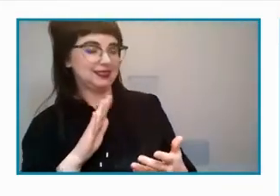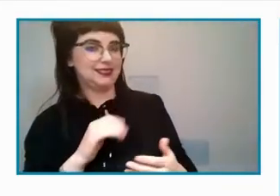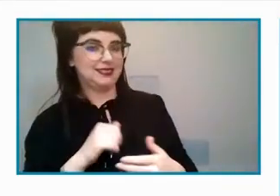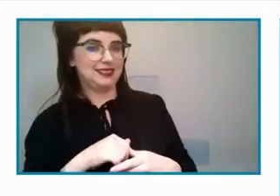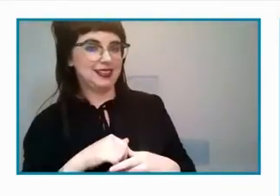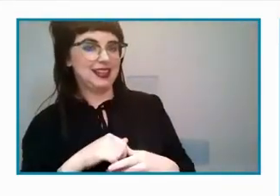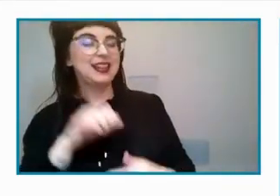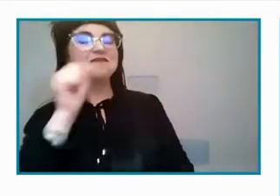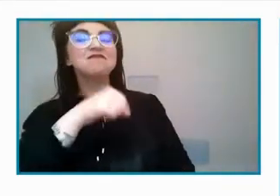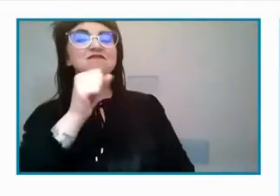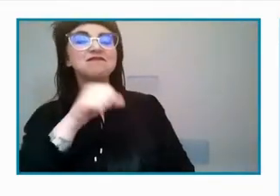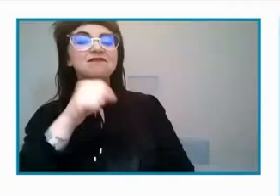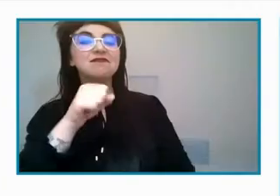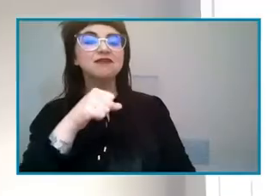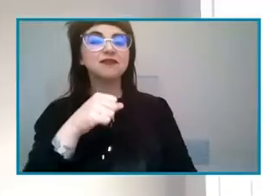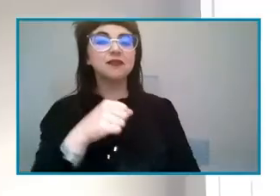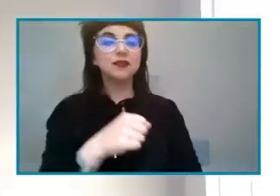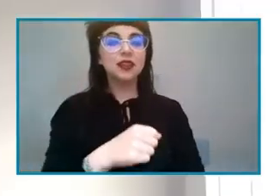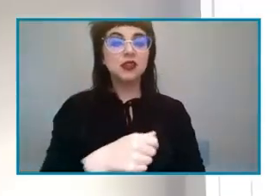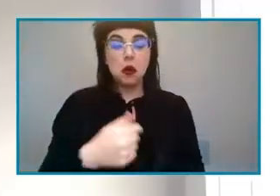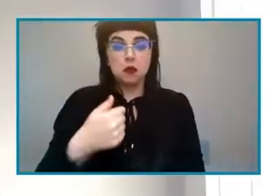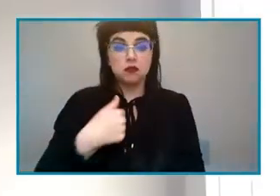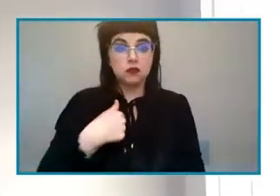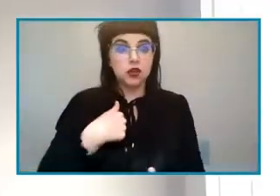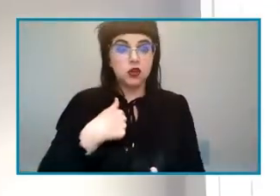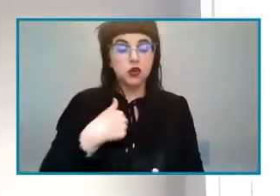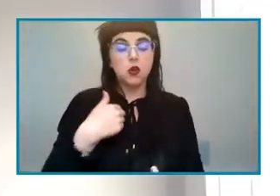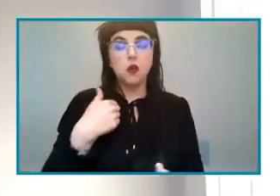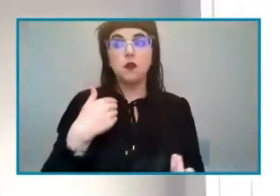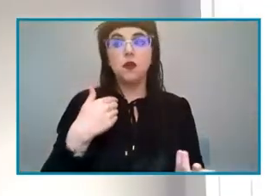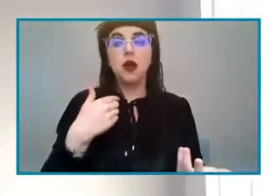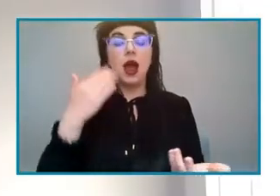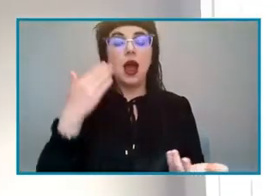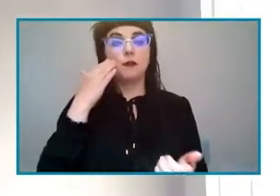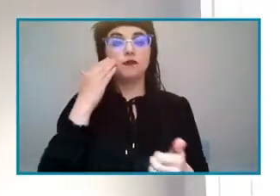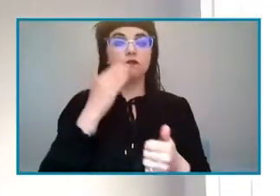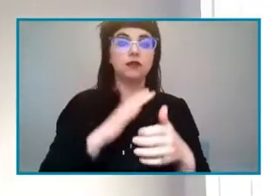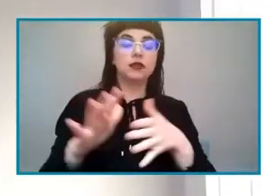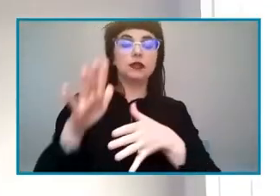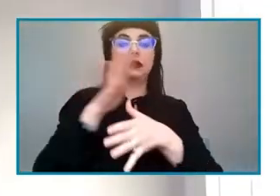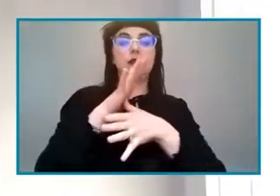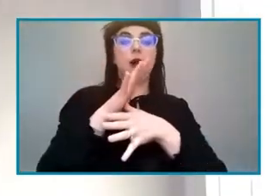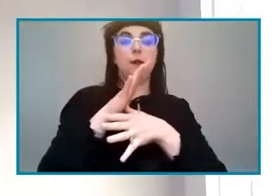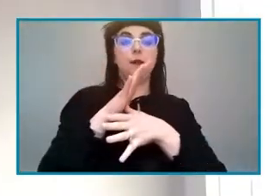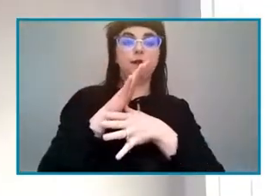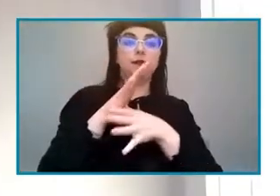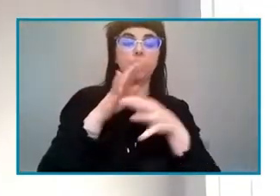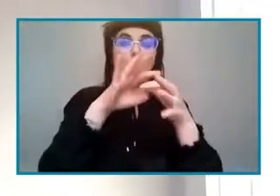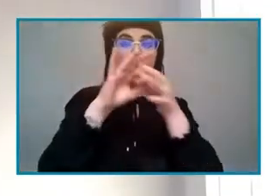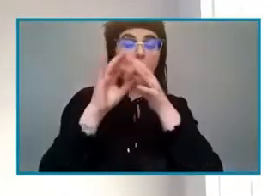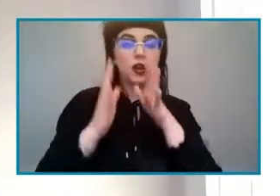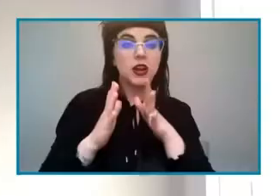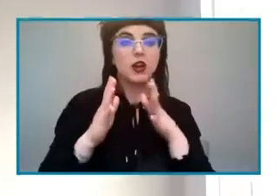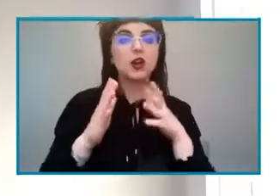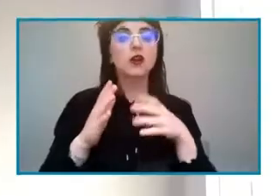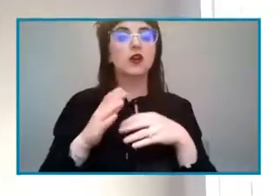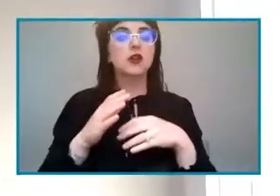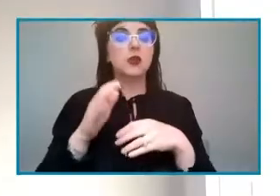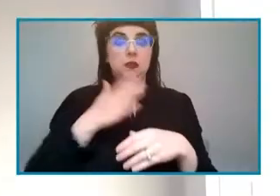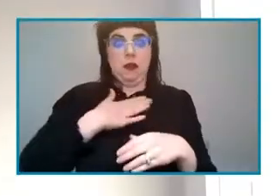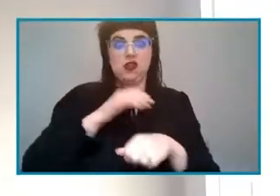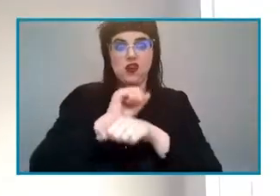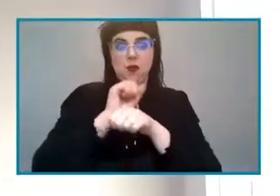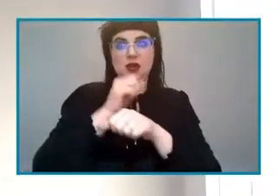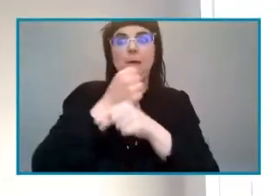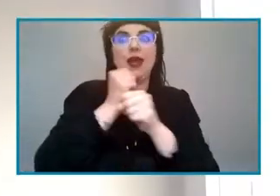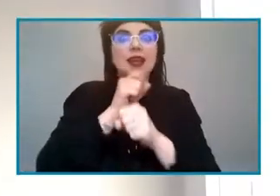the kind of coordinator of this program, my job is to make it all happen. Like Celia will come up with the